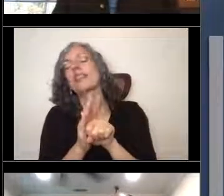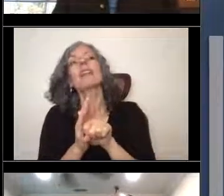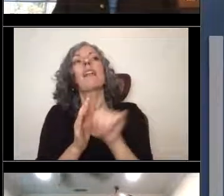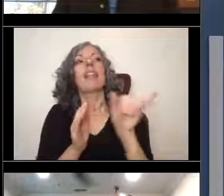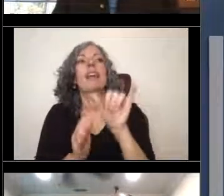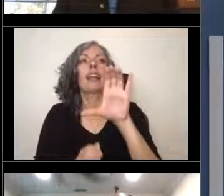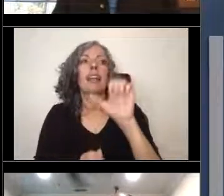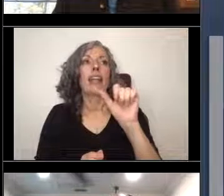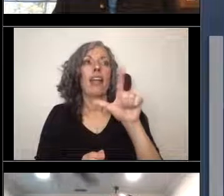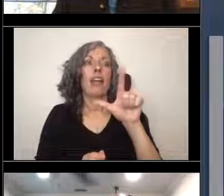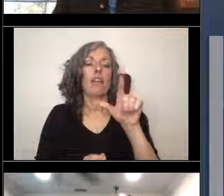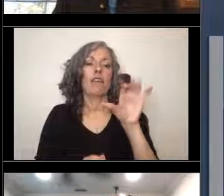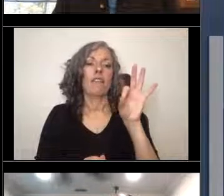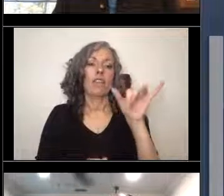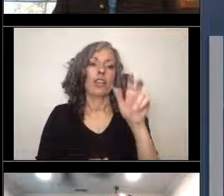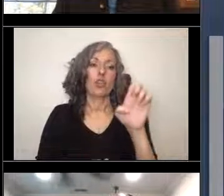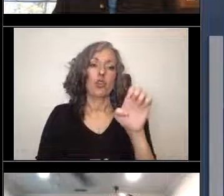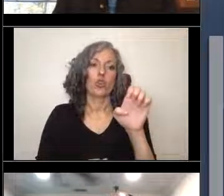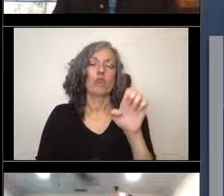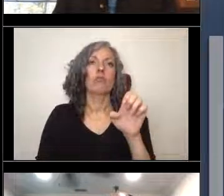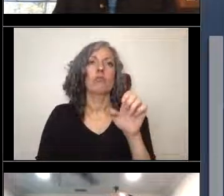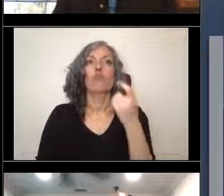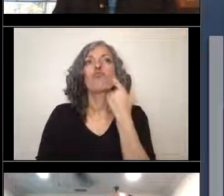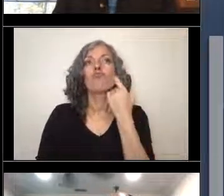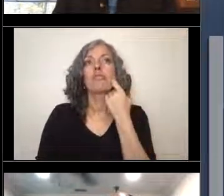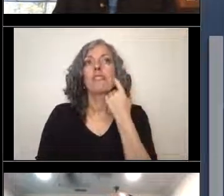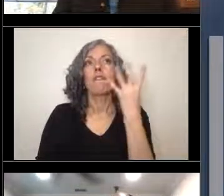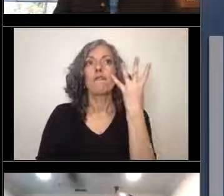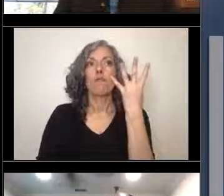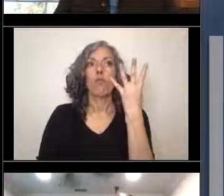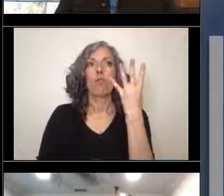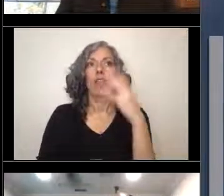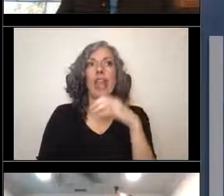Service. Just a few months ago, 4 of our 6 county airports were